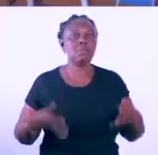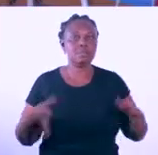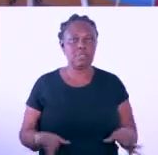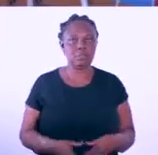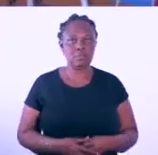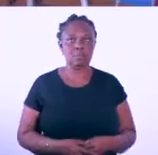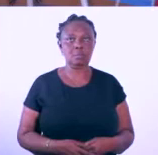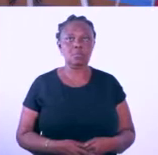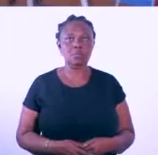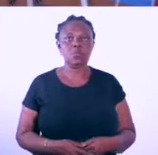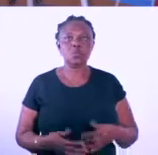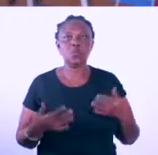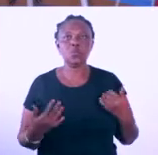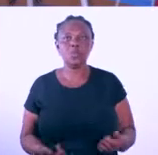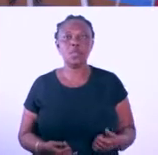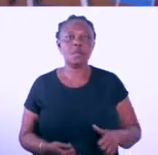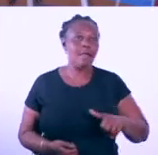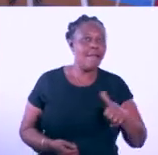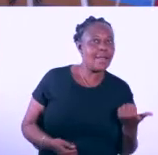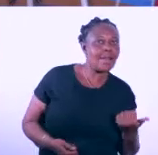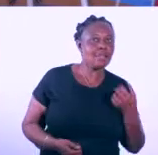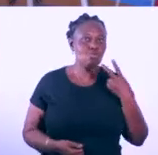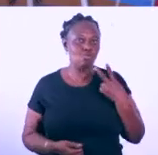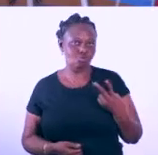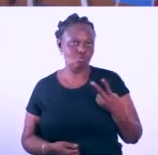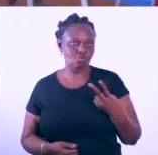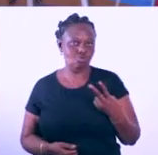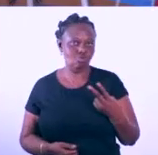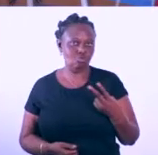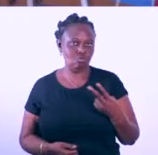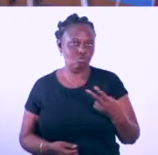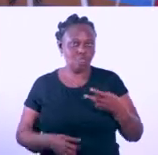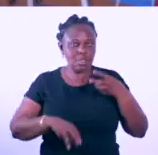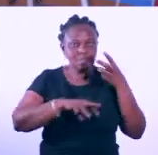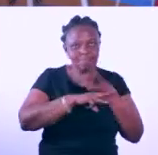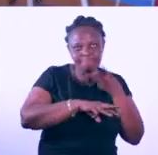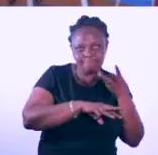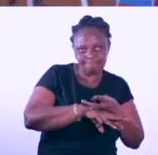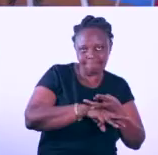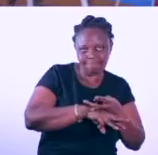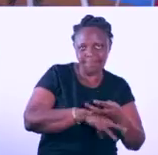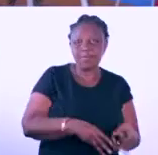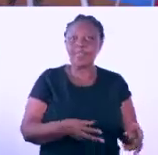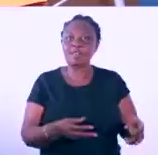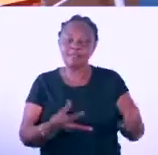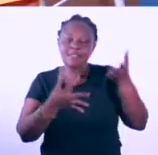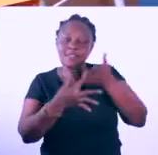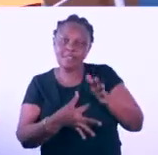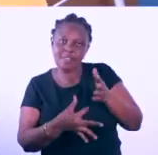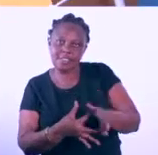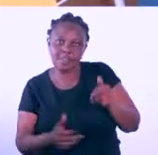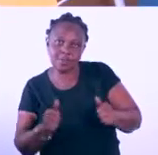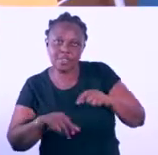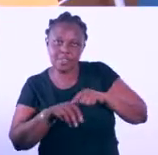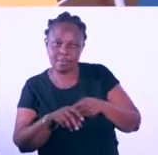Okay, so the other two columns, these are multiplication questions and division questions. Which one would you want to start with? I would like